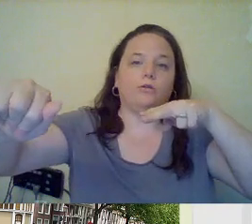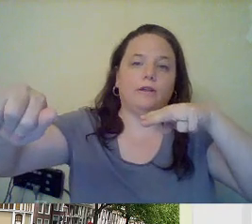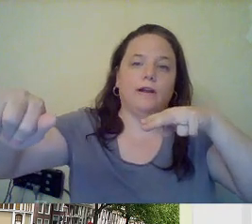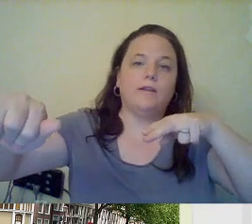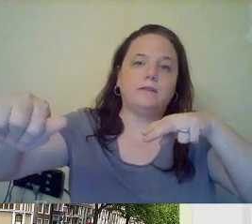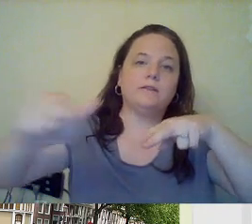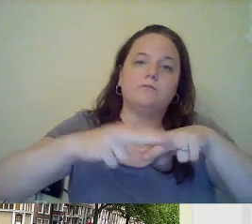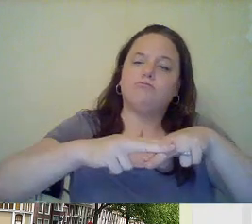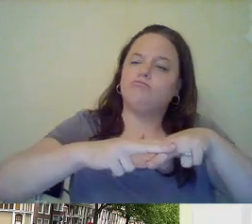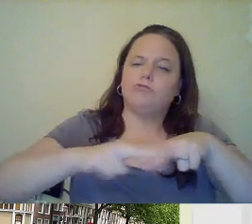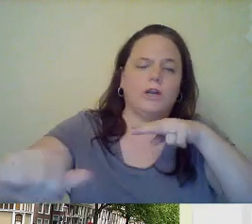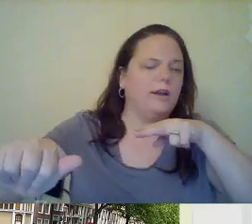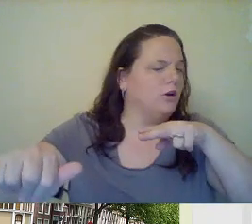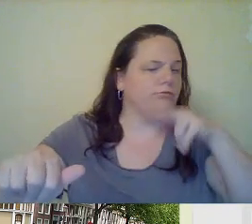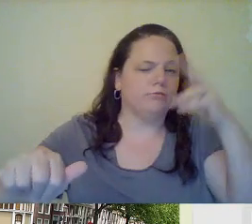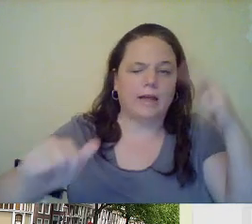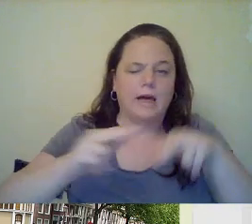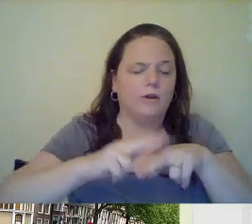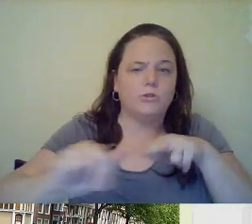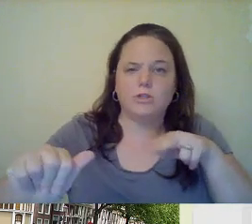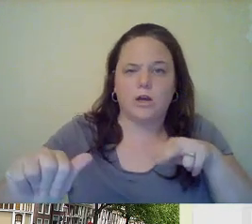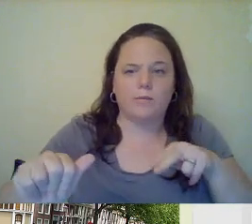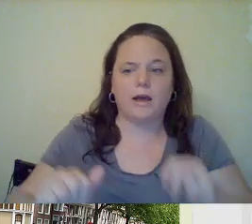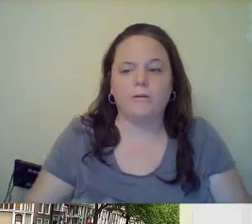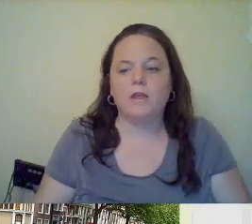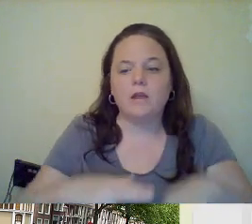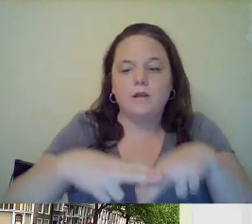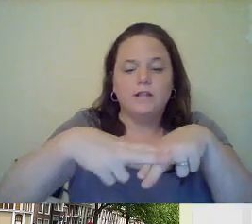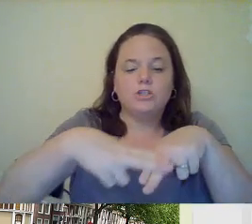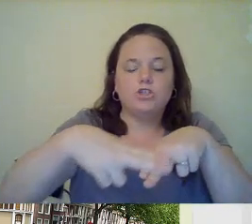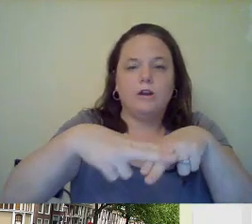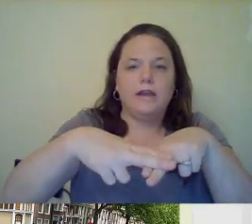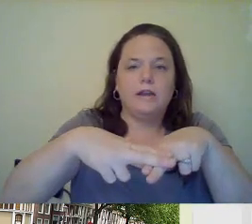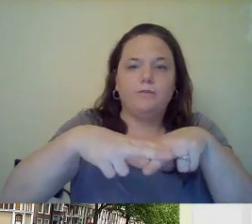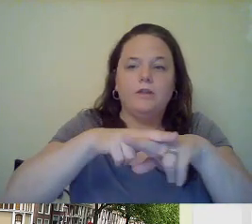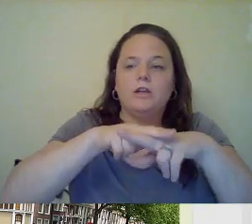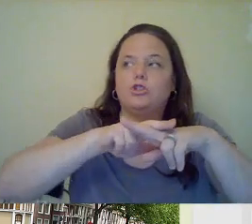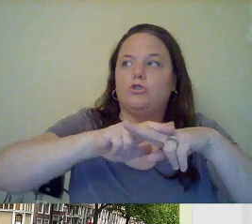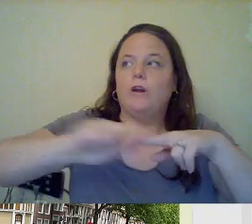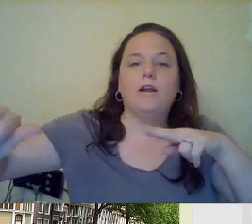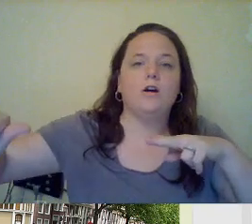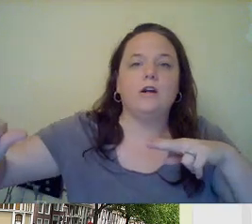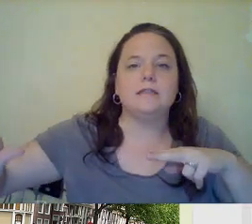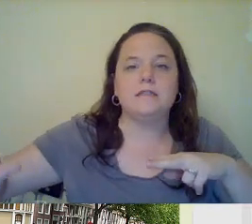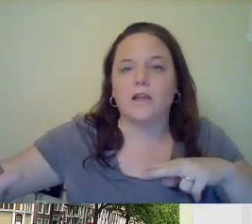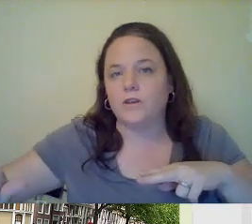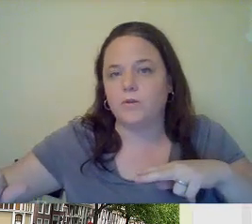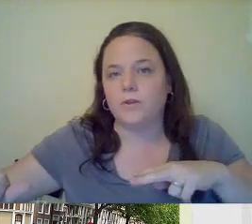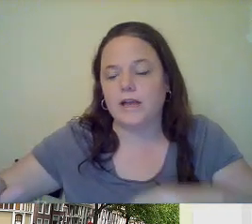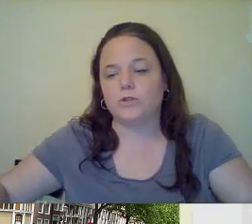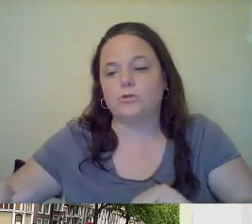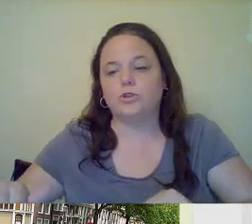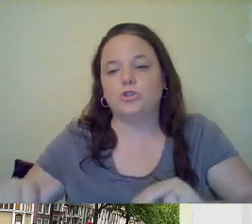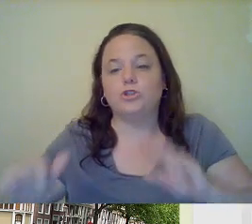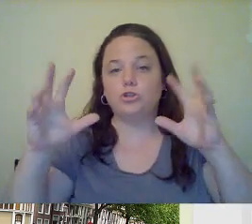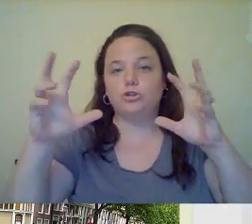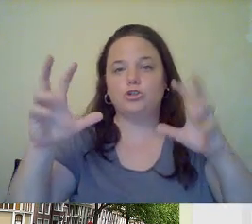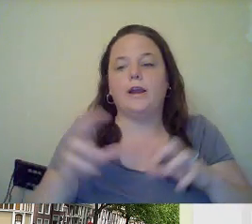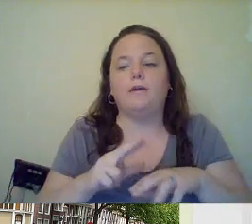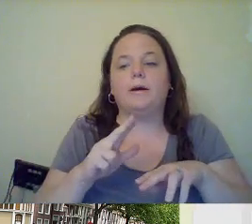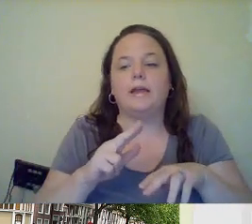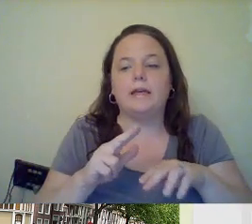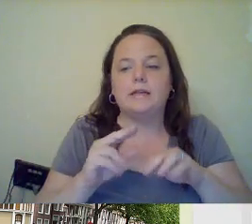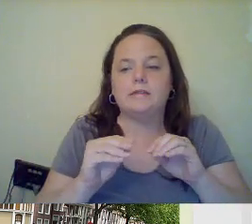Train gone, like this. Train gone, like I don't know what you're talking about. This is train, Train gone has nothing to do with an actual